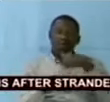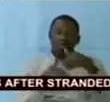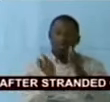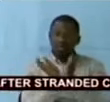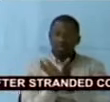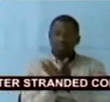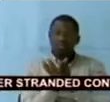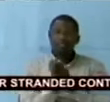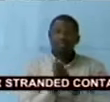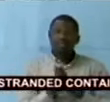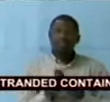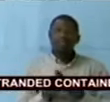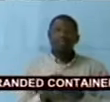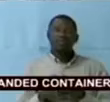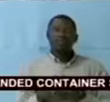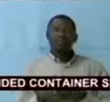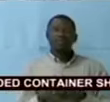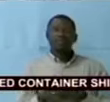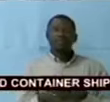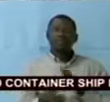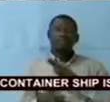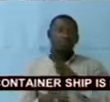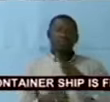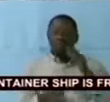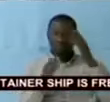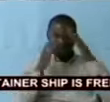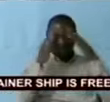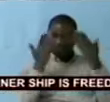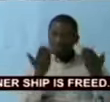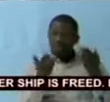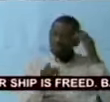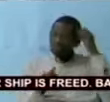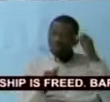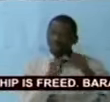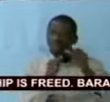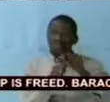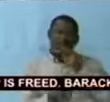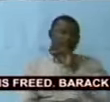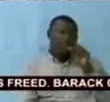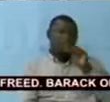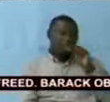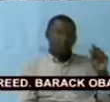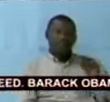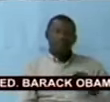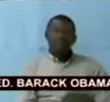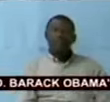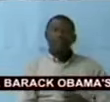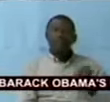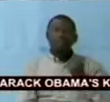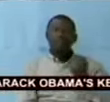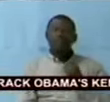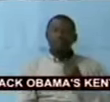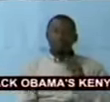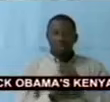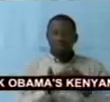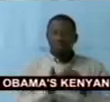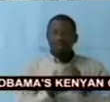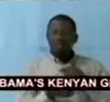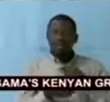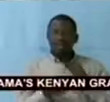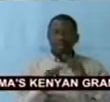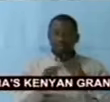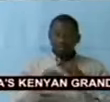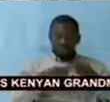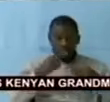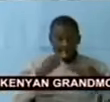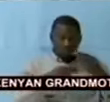the... No, this is what I'm saying. I can't recall the names because I wrote even their stories down on a